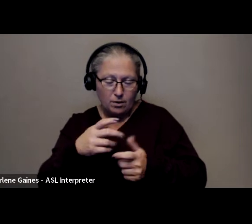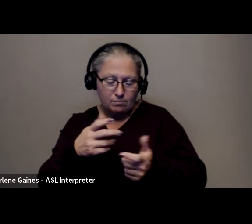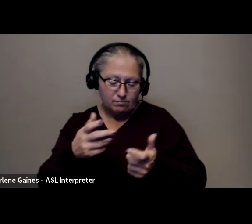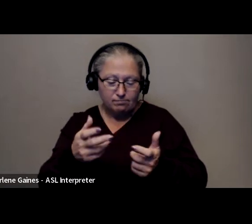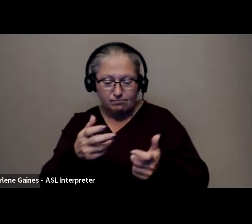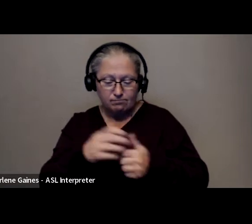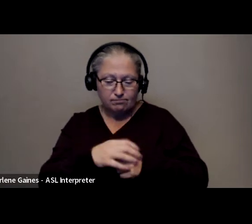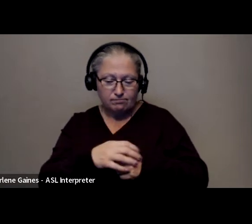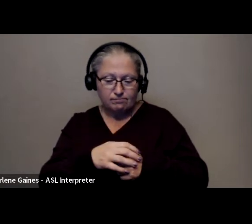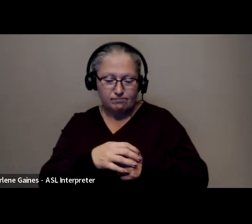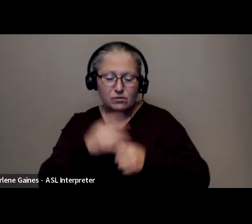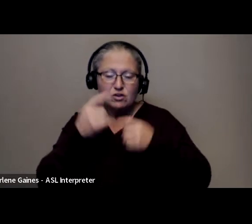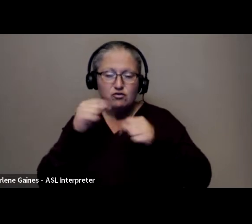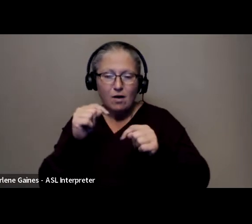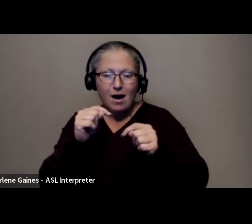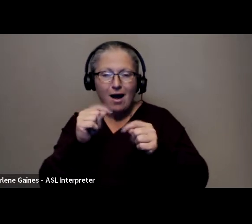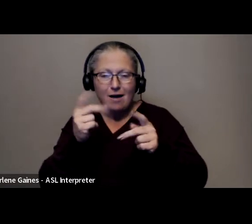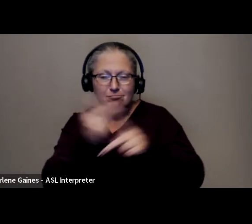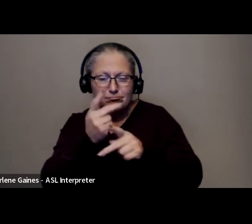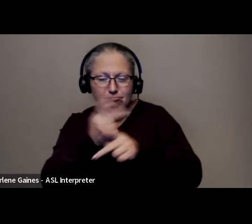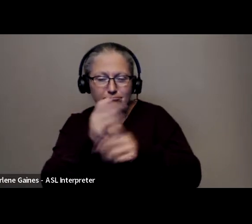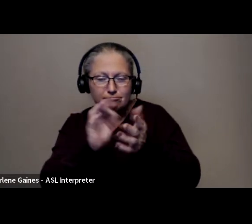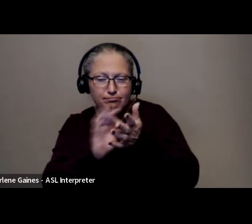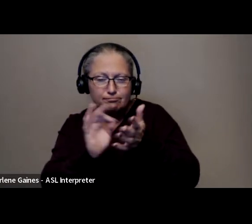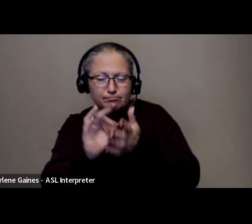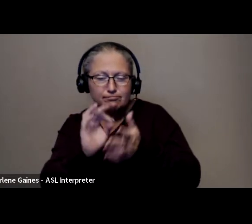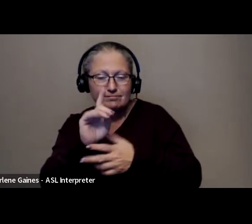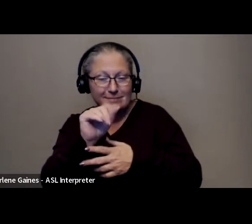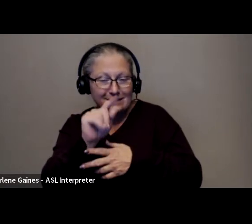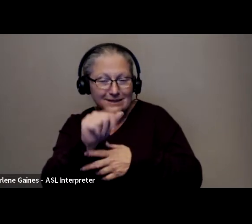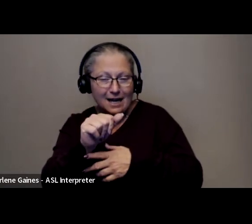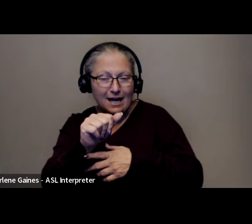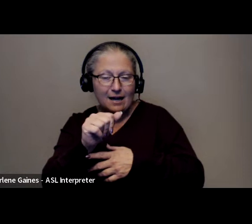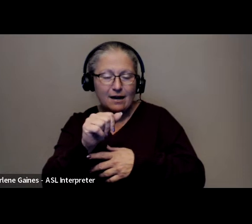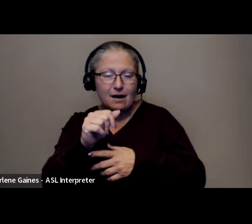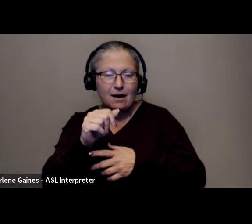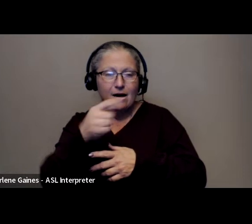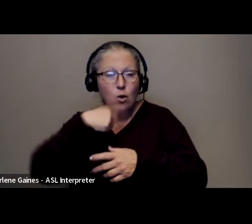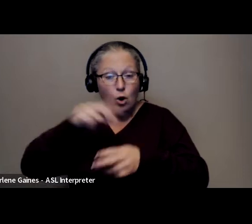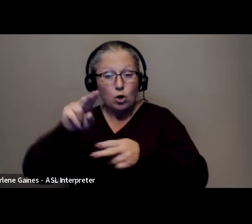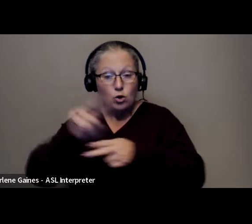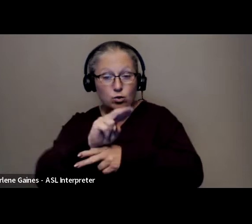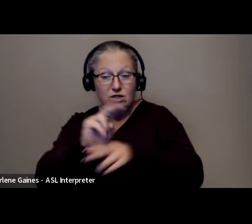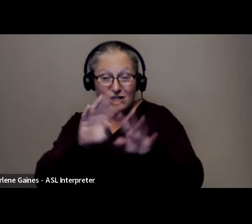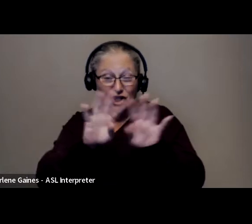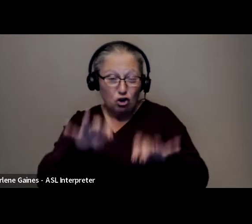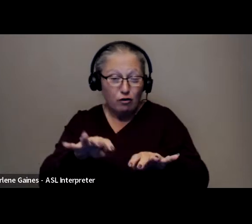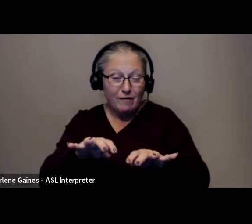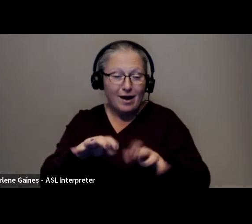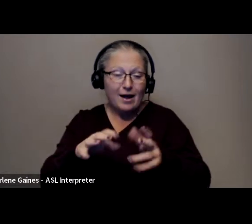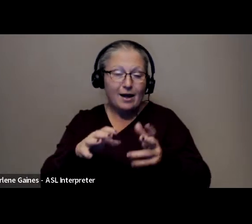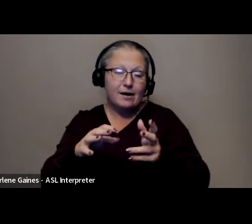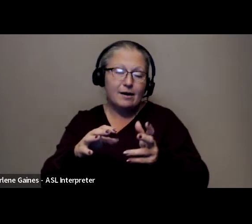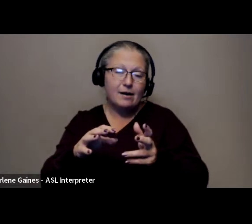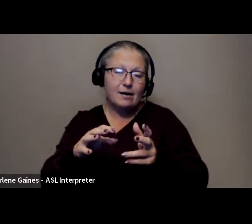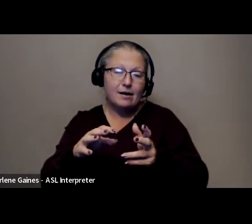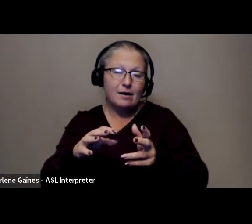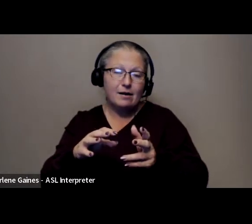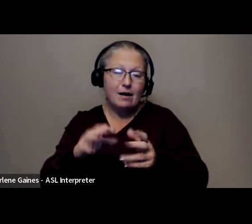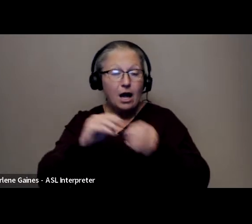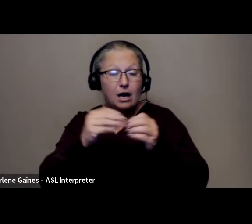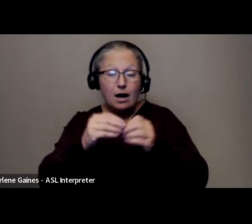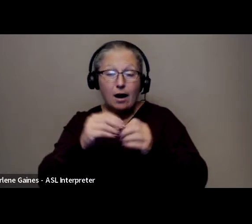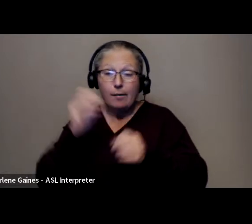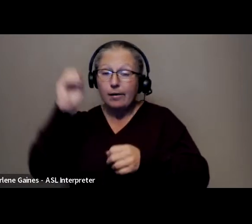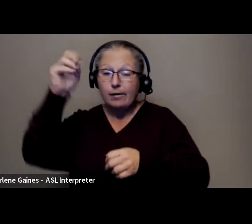to do quantitative data because we're using a survey, you know, and we're throwing a number out,